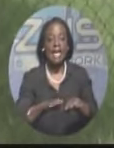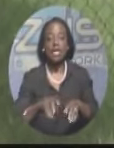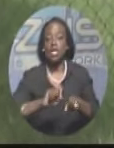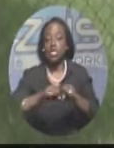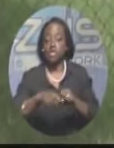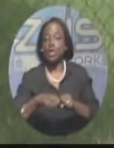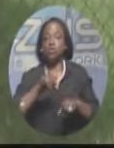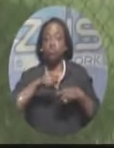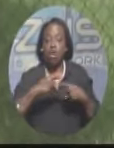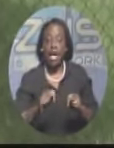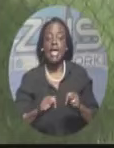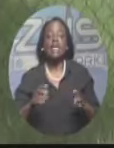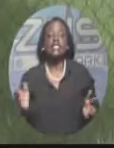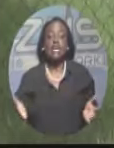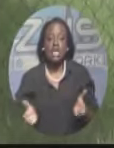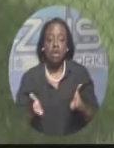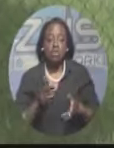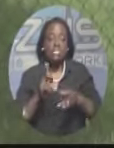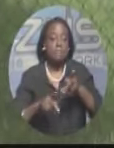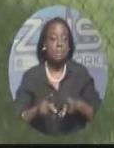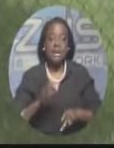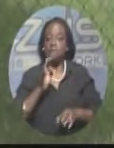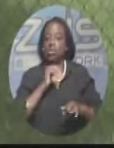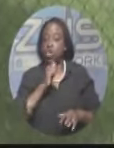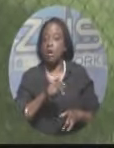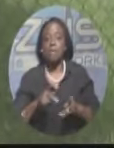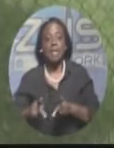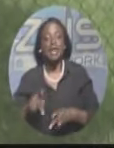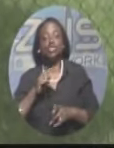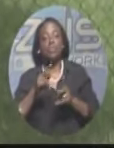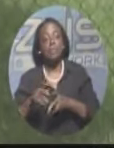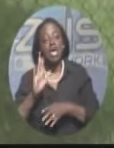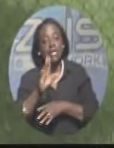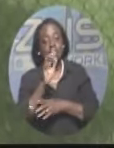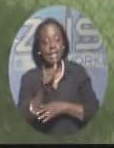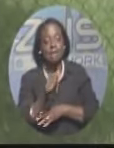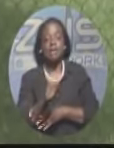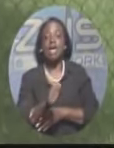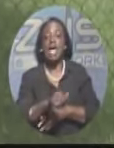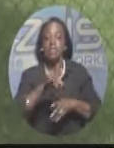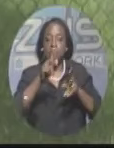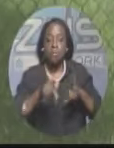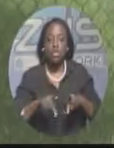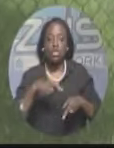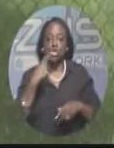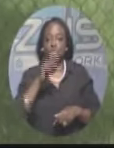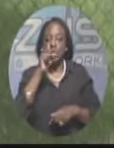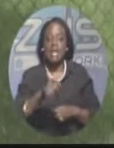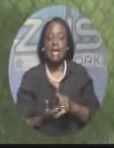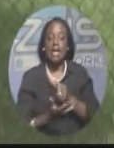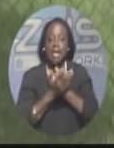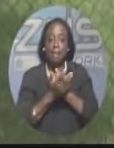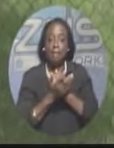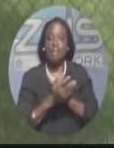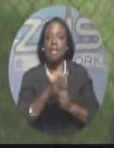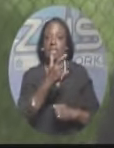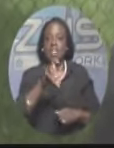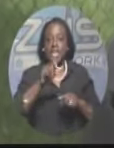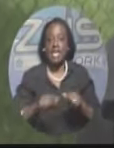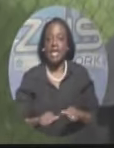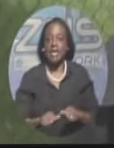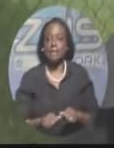already been prepared, to prepare themselves. And those who need help, they can